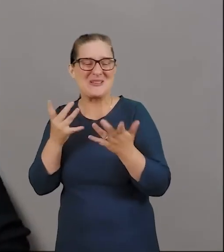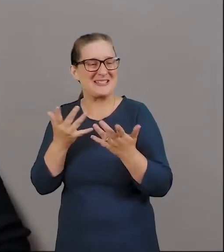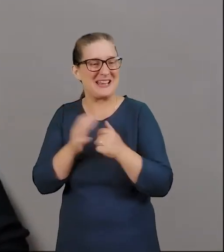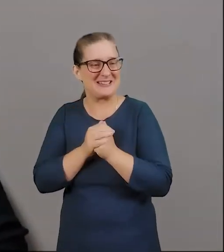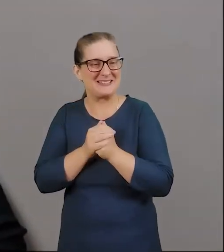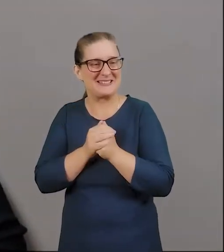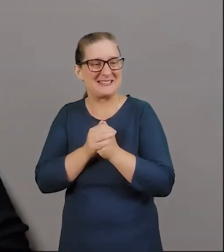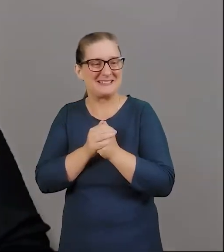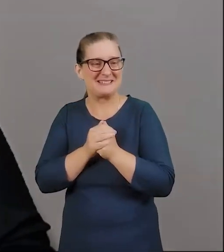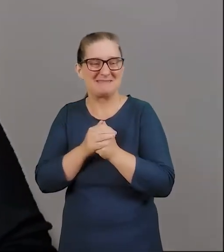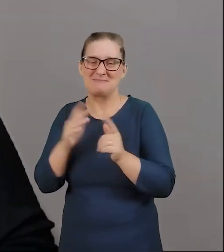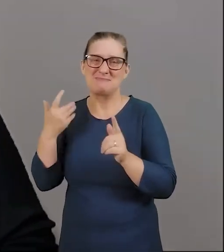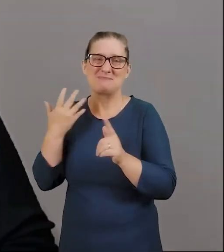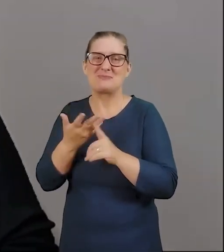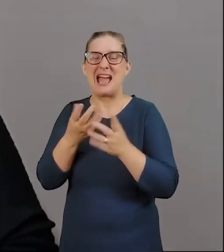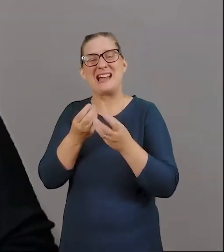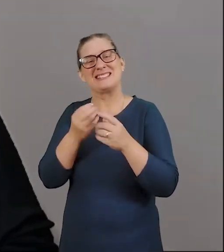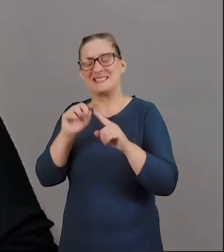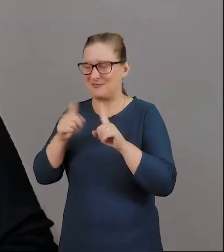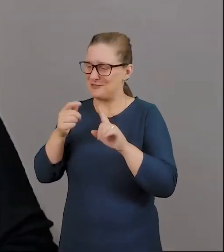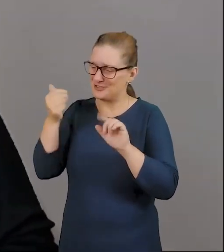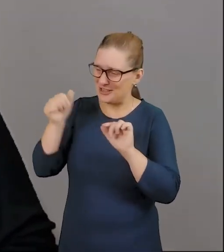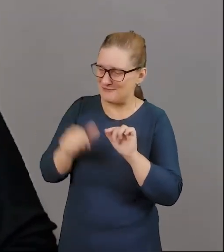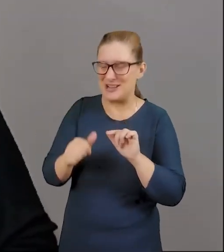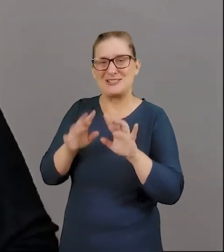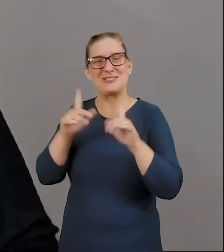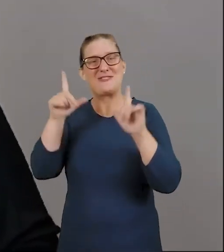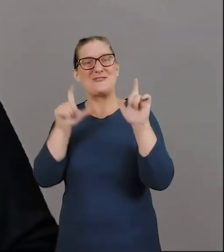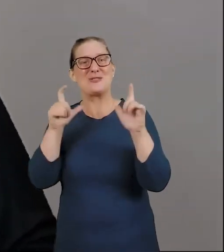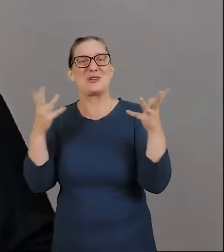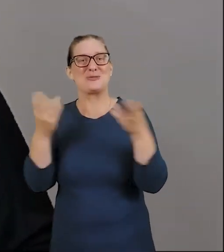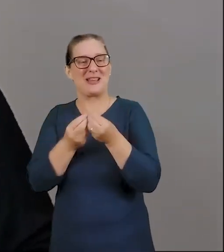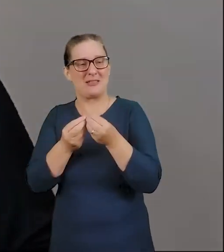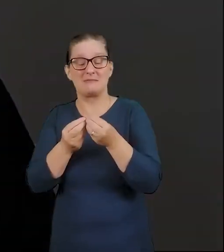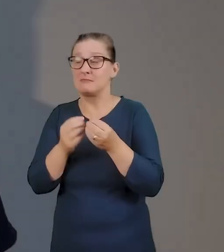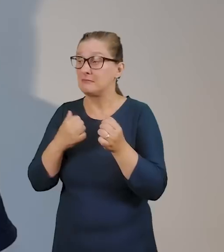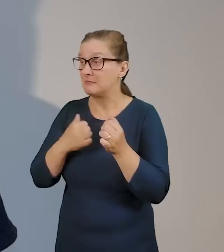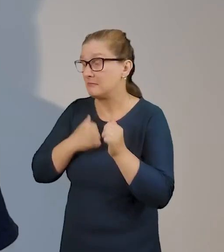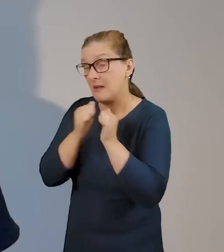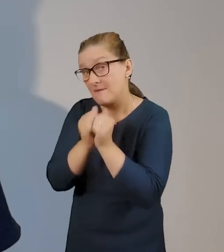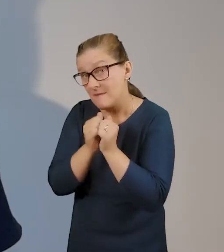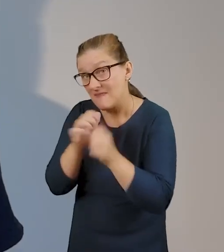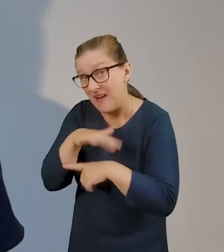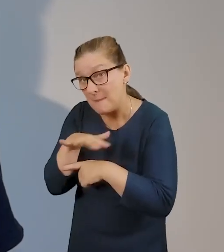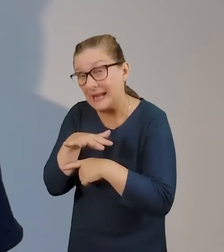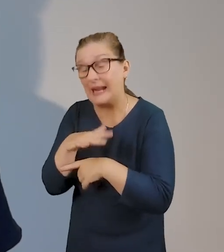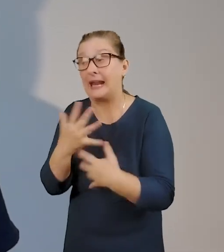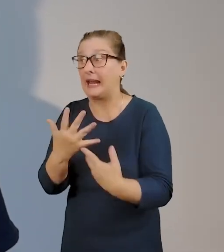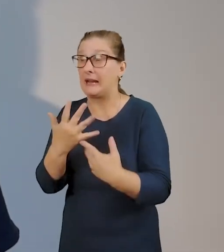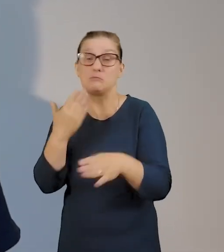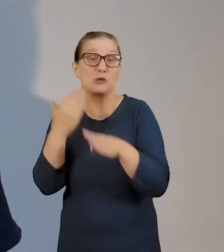I think family photos. Yes, every single generation is pictured together. I treasure my